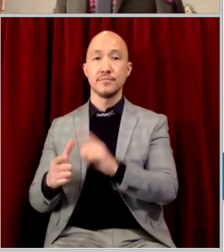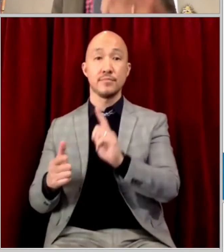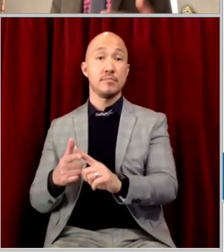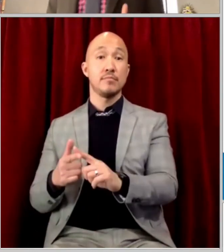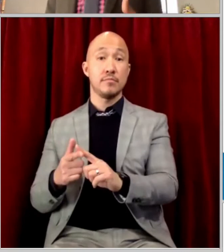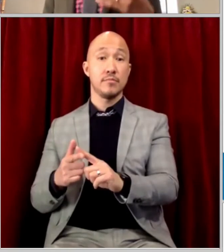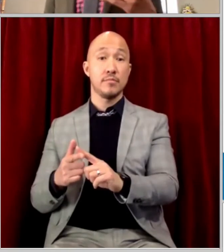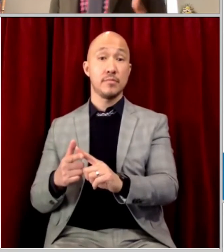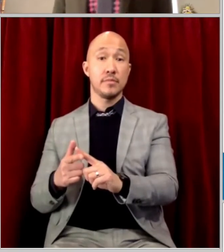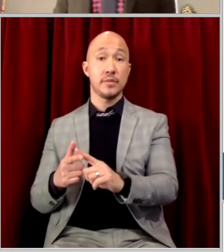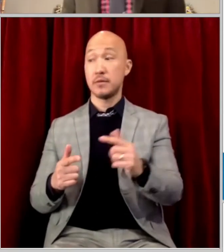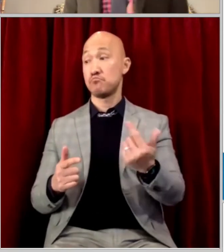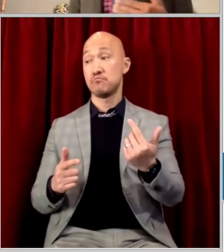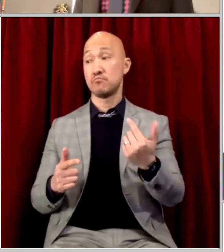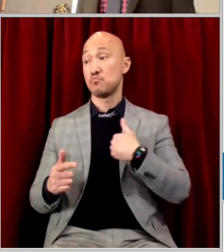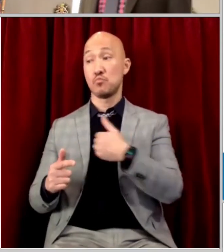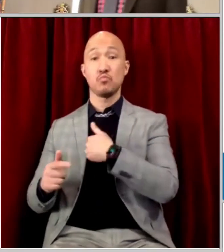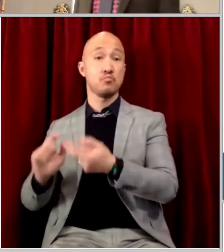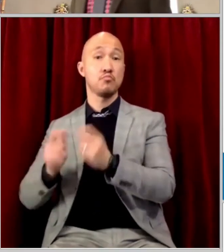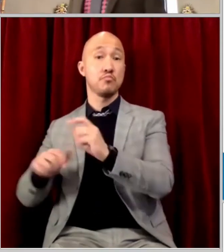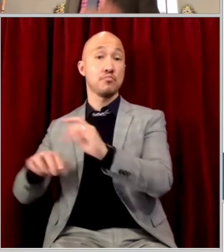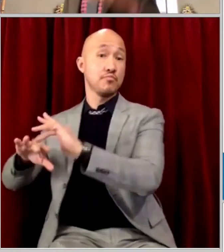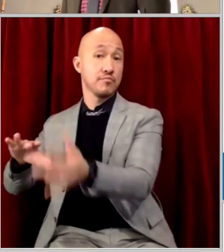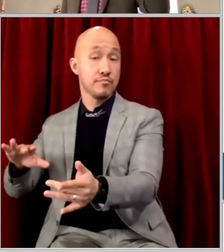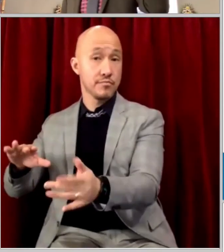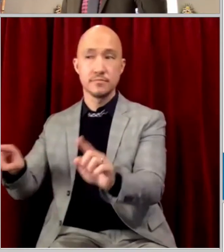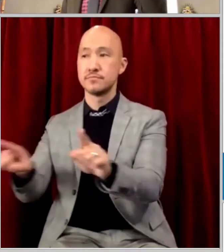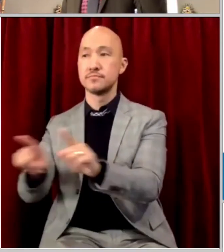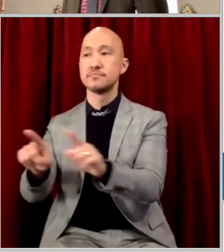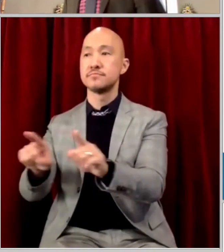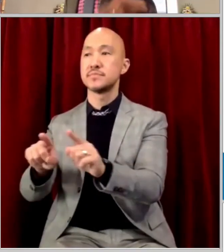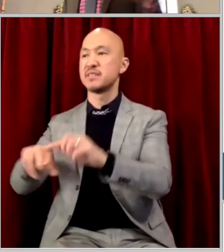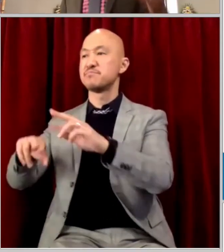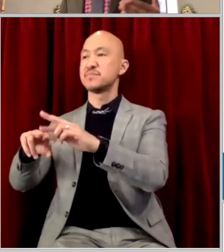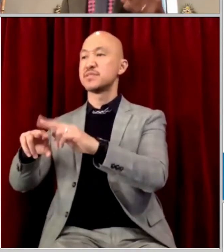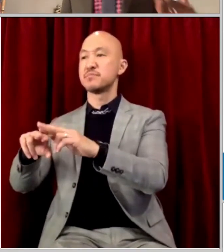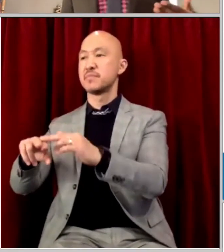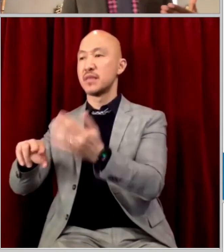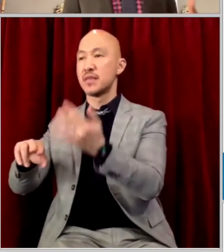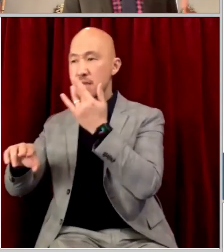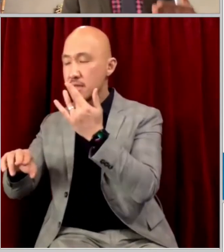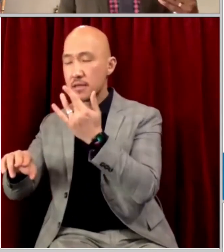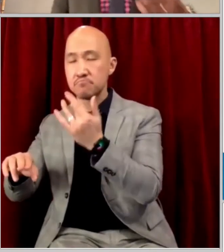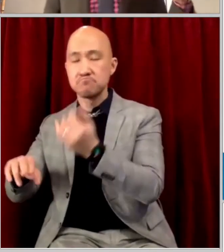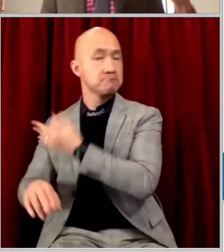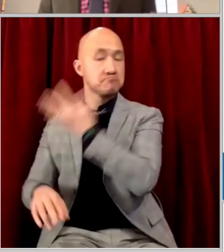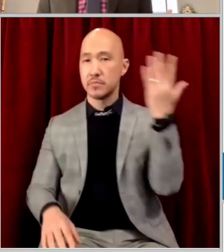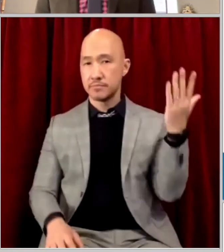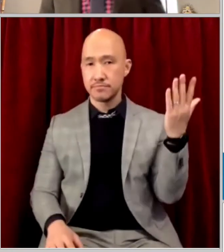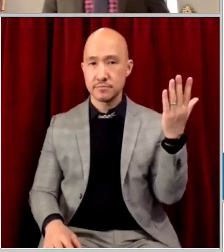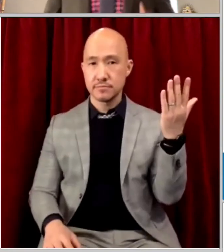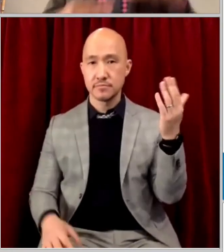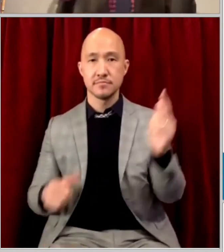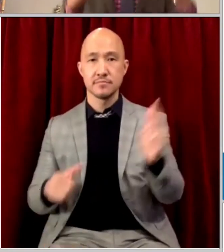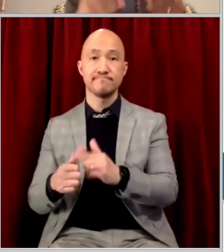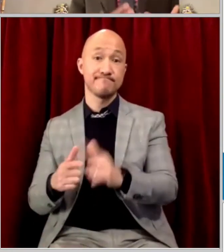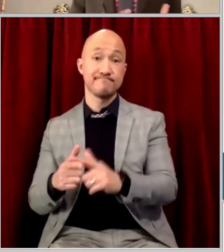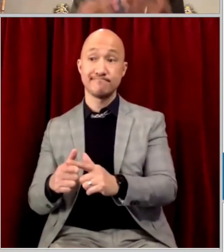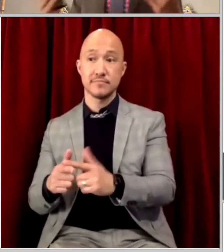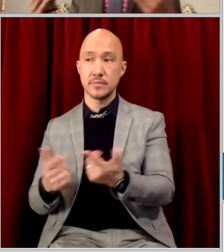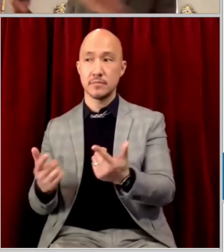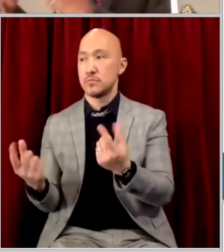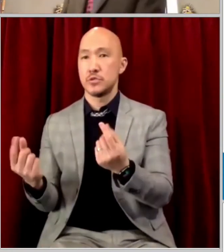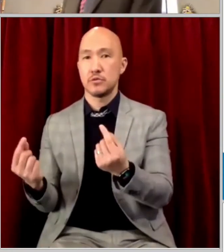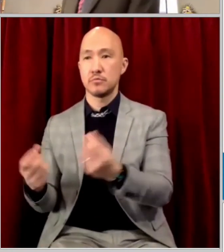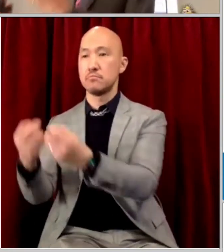except to be trampled underfoot by men. Now, it may be hard for us to understand this concept because in Jesus' day, the type of